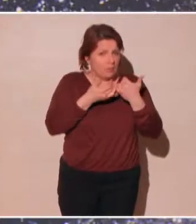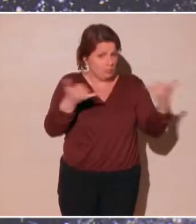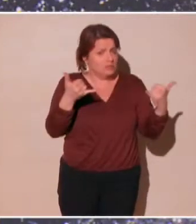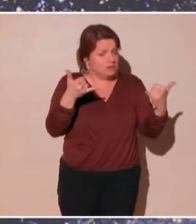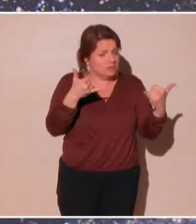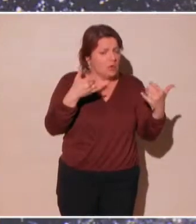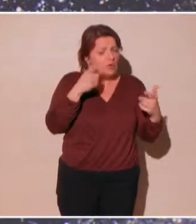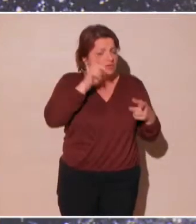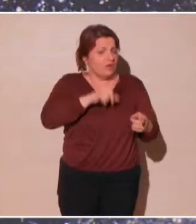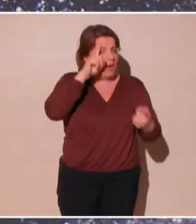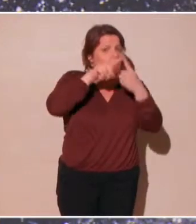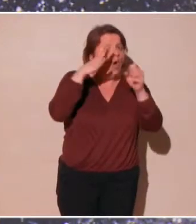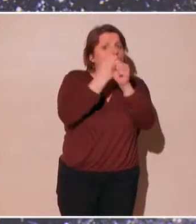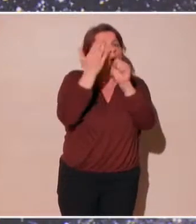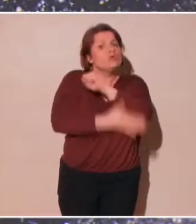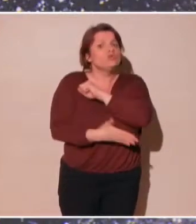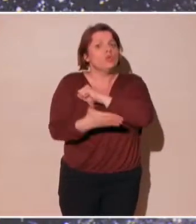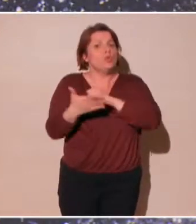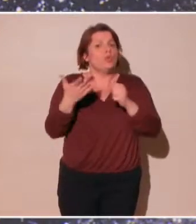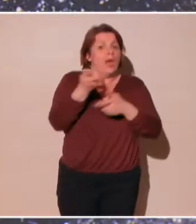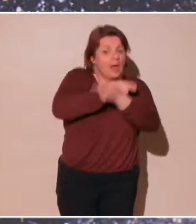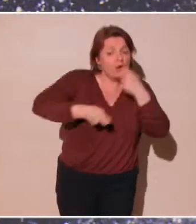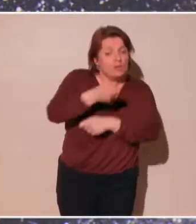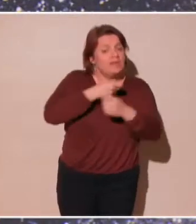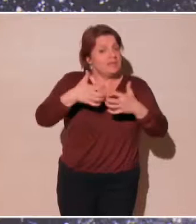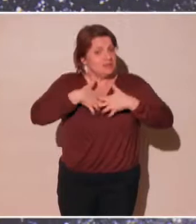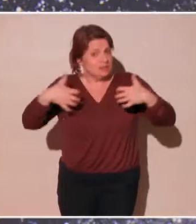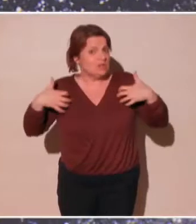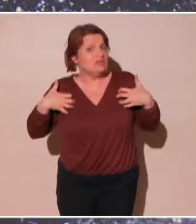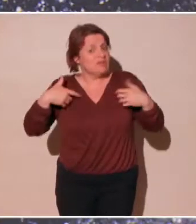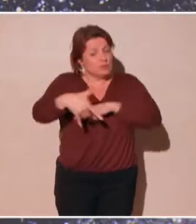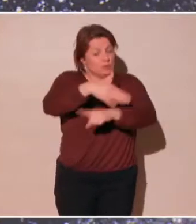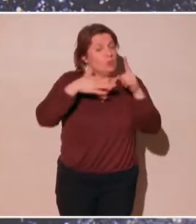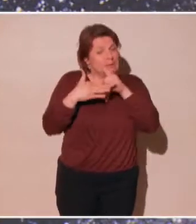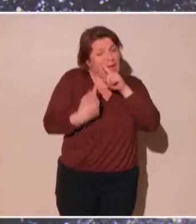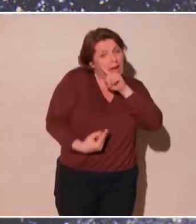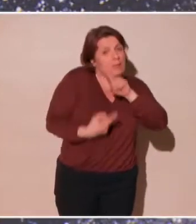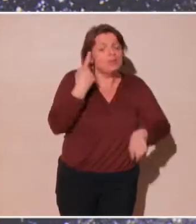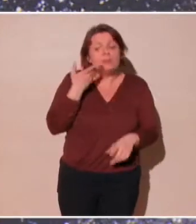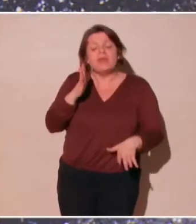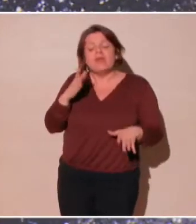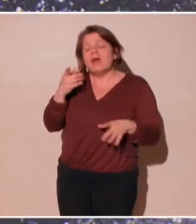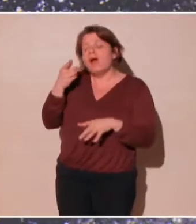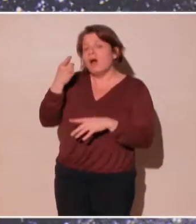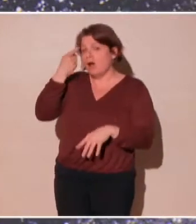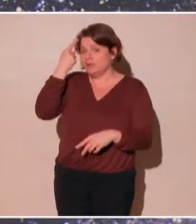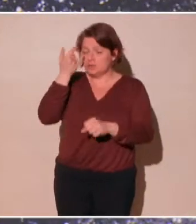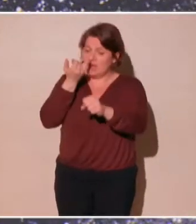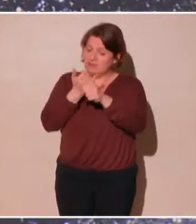enough the economic, scientific, social challenges that this represents. But AI is